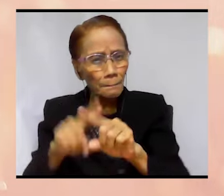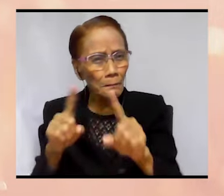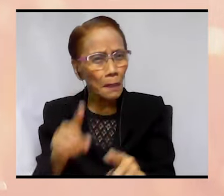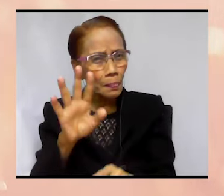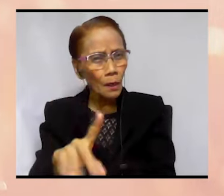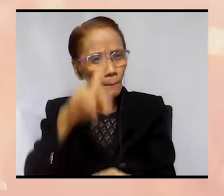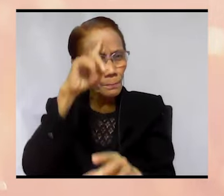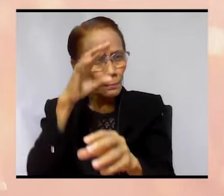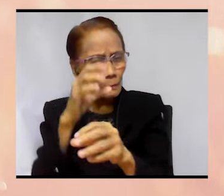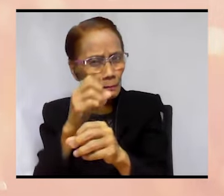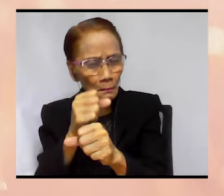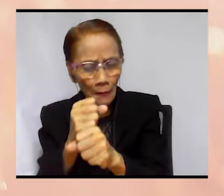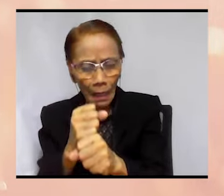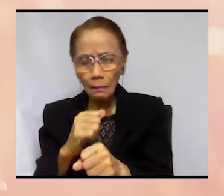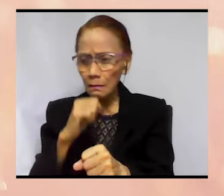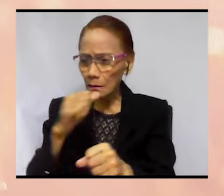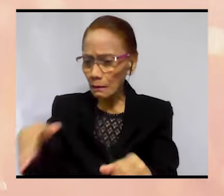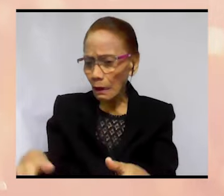you to be moved,